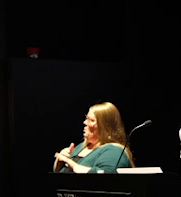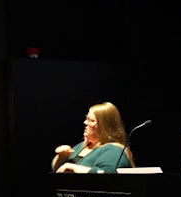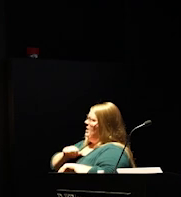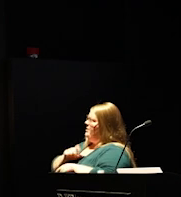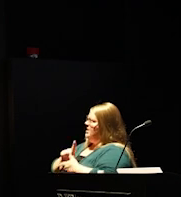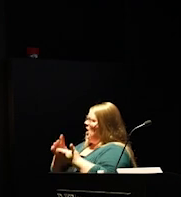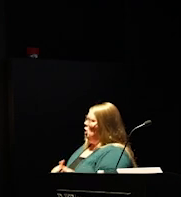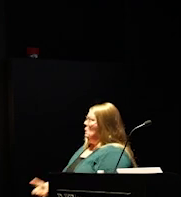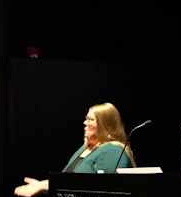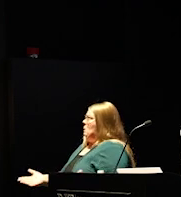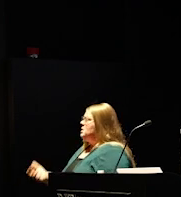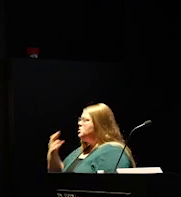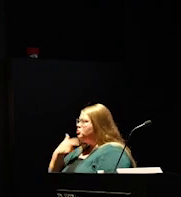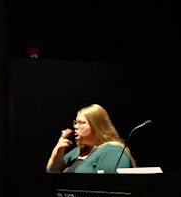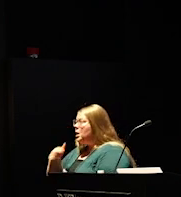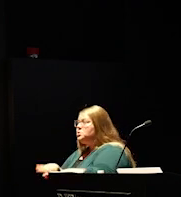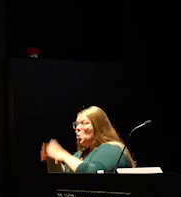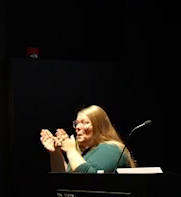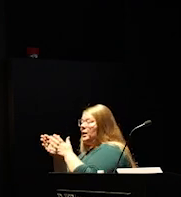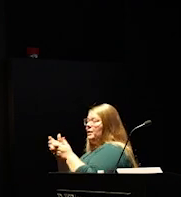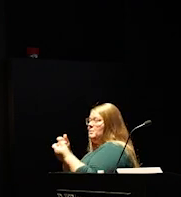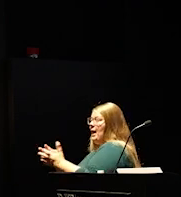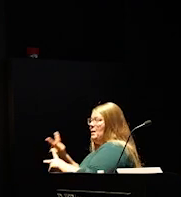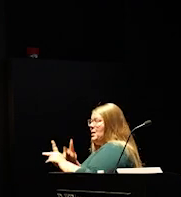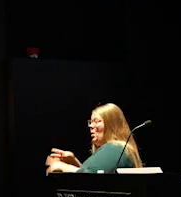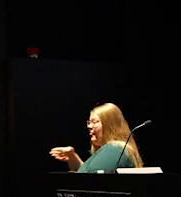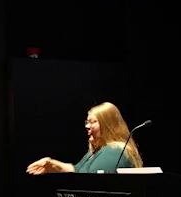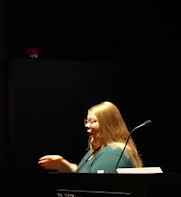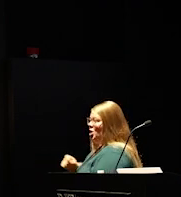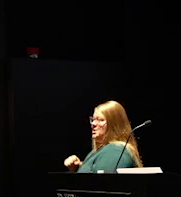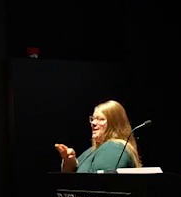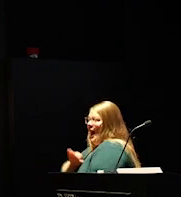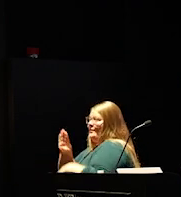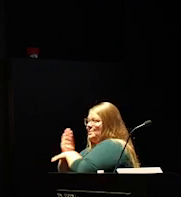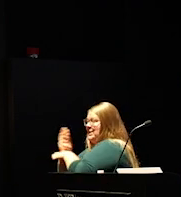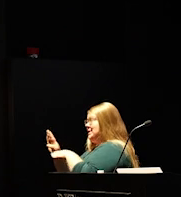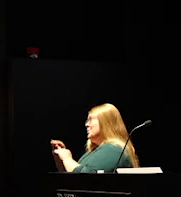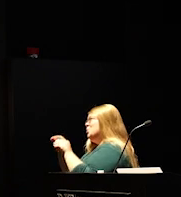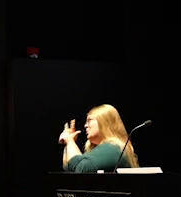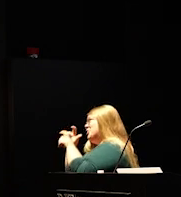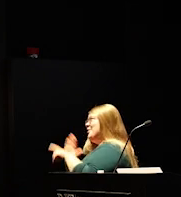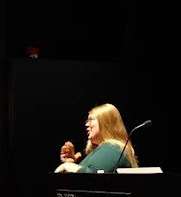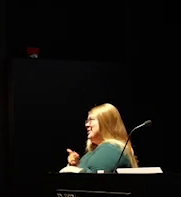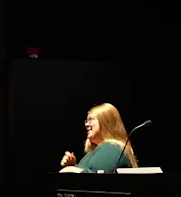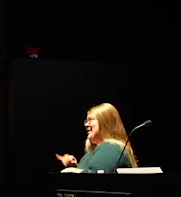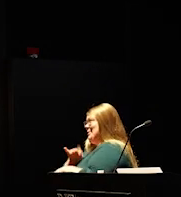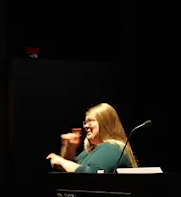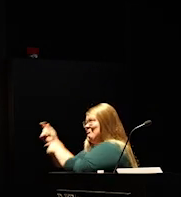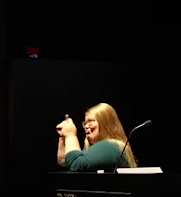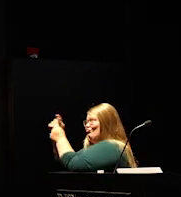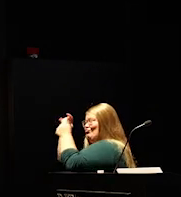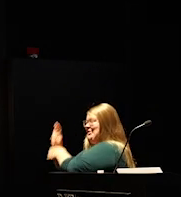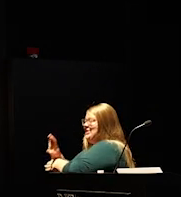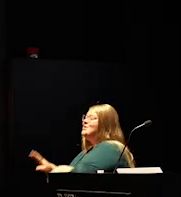and you can see the staff is moving so much they can't even be caught on camera. So, there's that. Okay, so, good luck